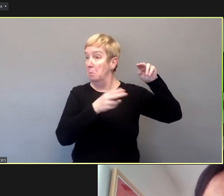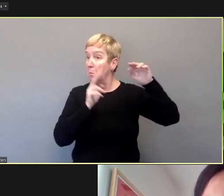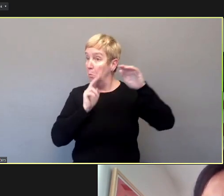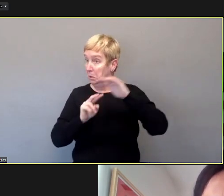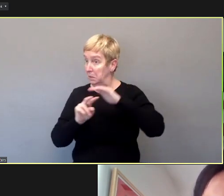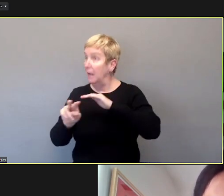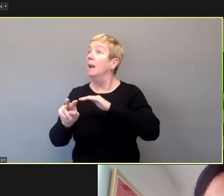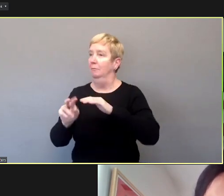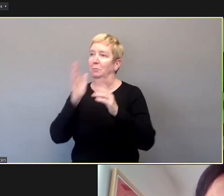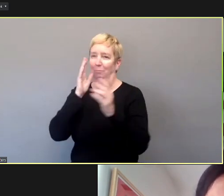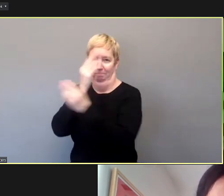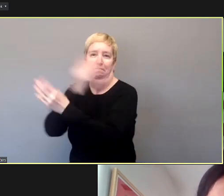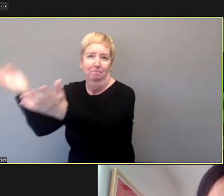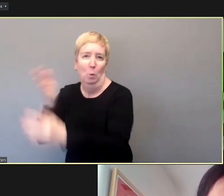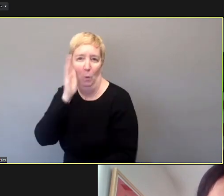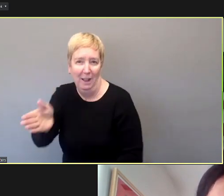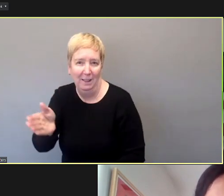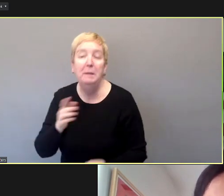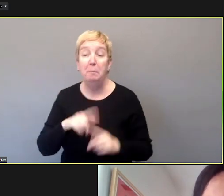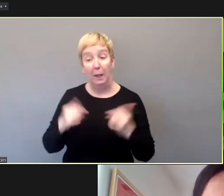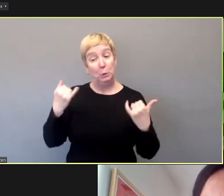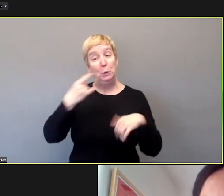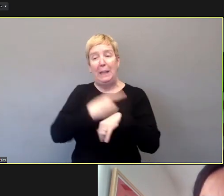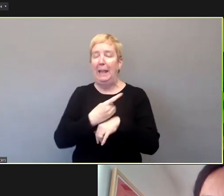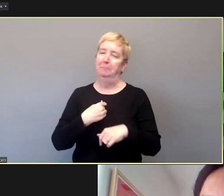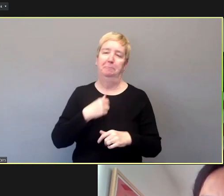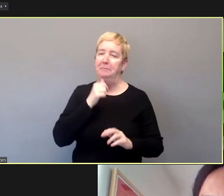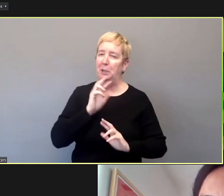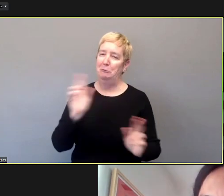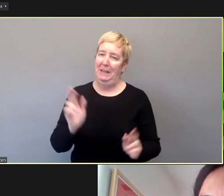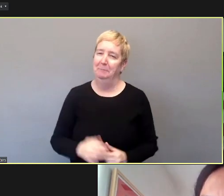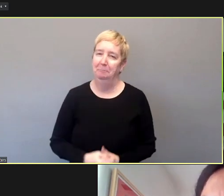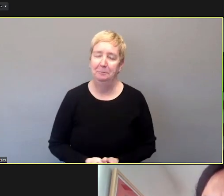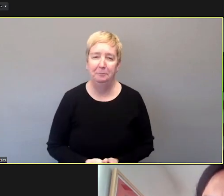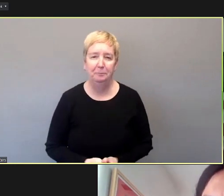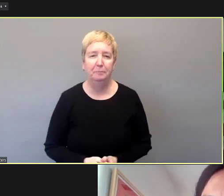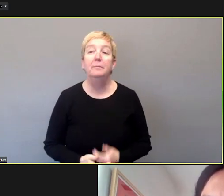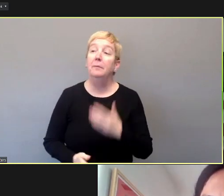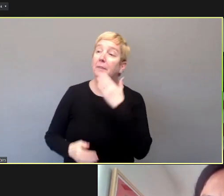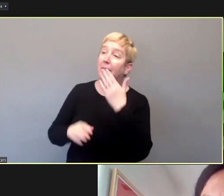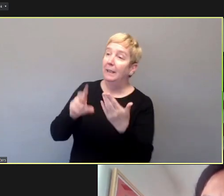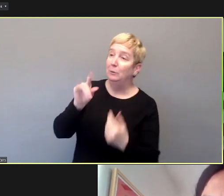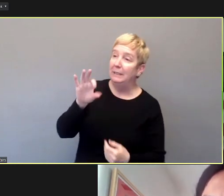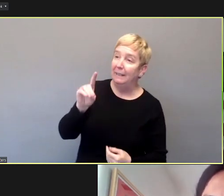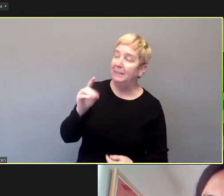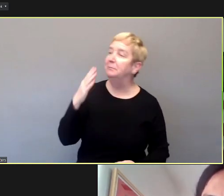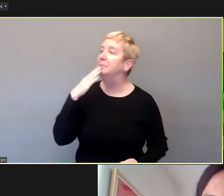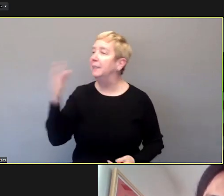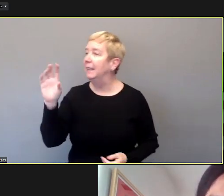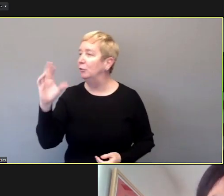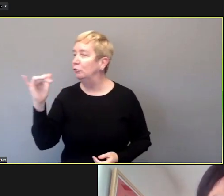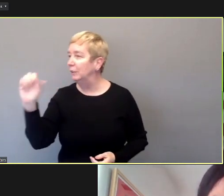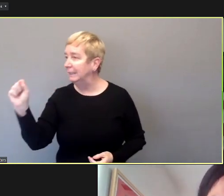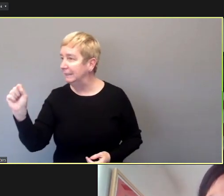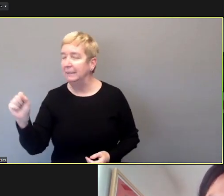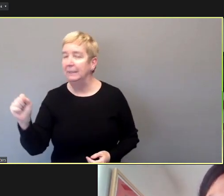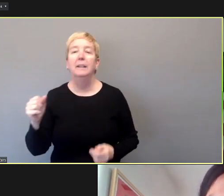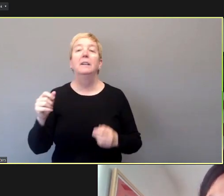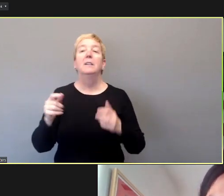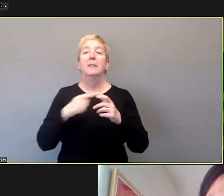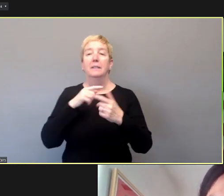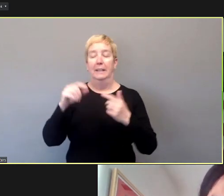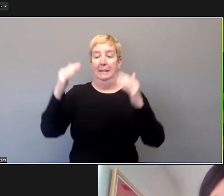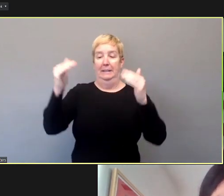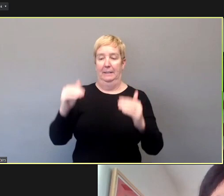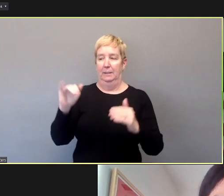Just too soon today. Thank you, David. Thank you, Chris. After Julia, I'm going to turn over to